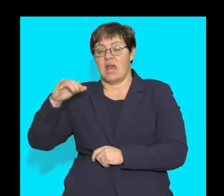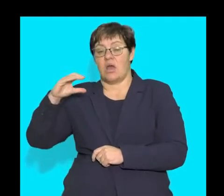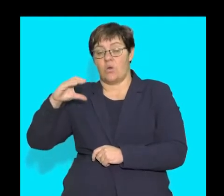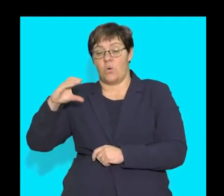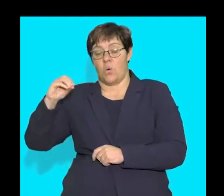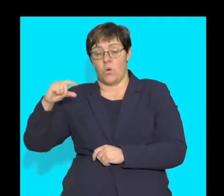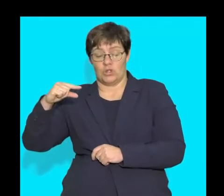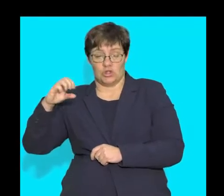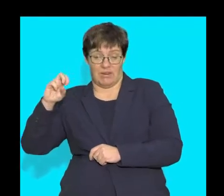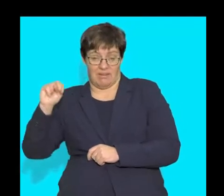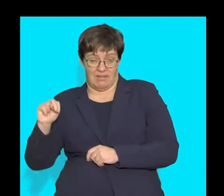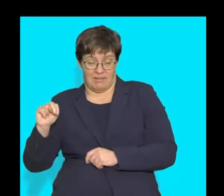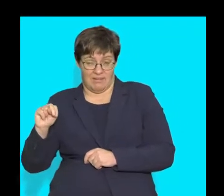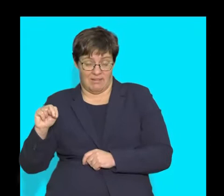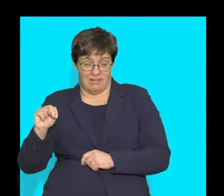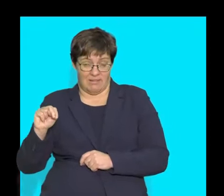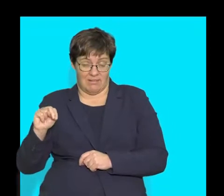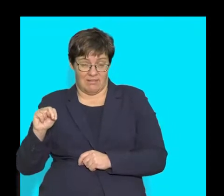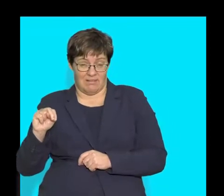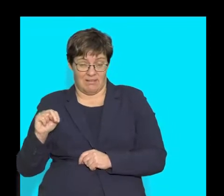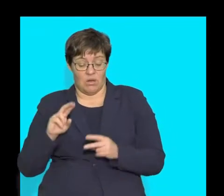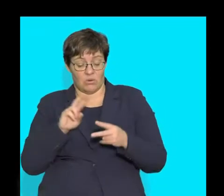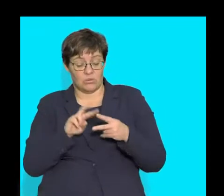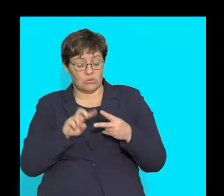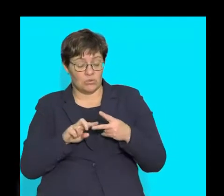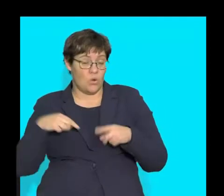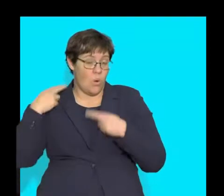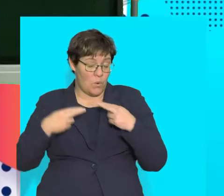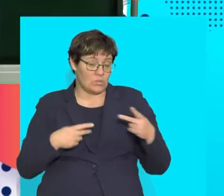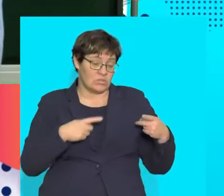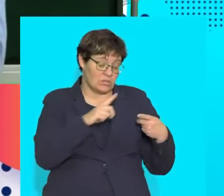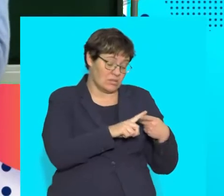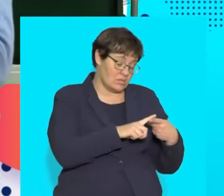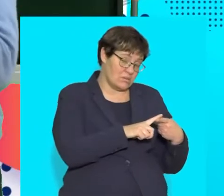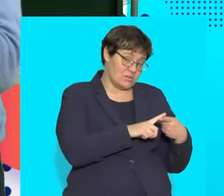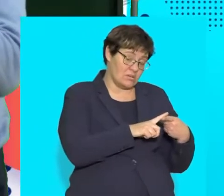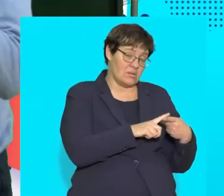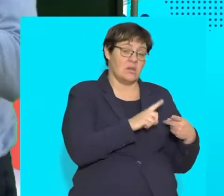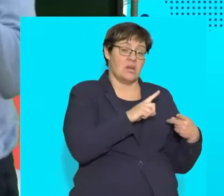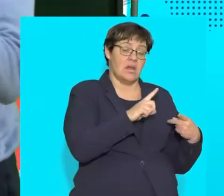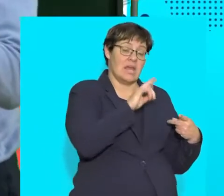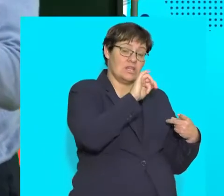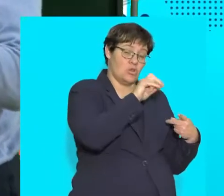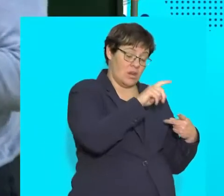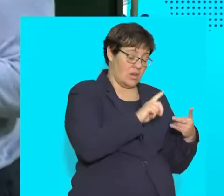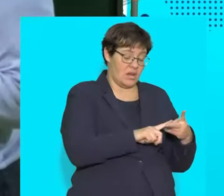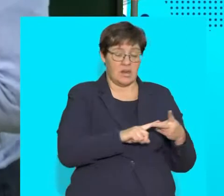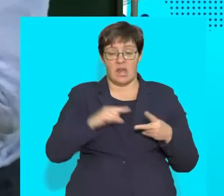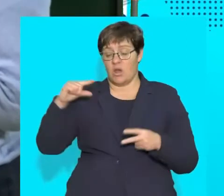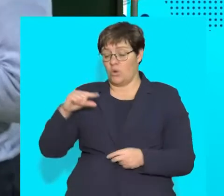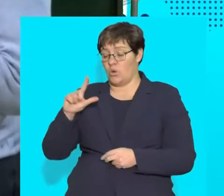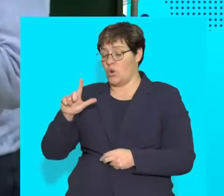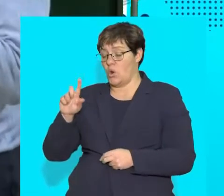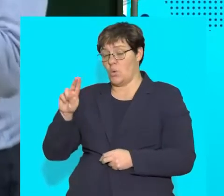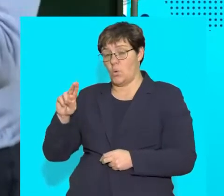glycogen. Notice we've got two hormones, insulin and glucagon. And